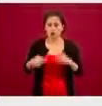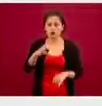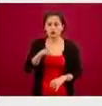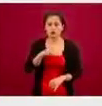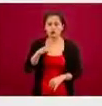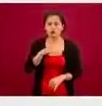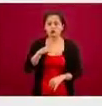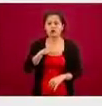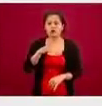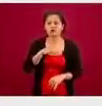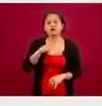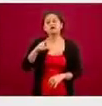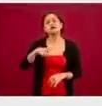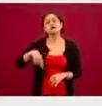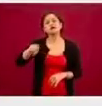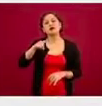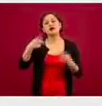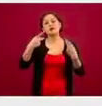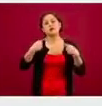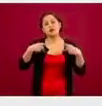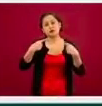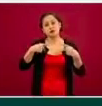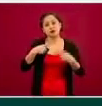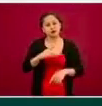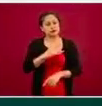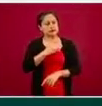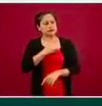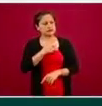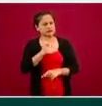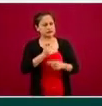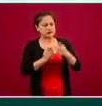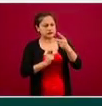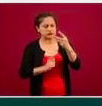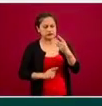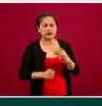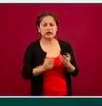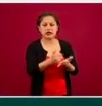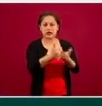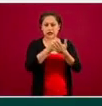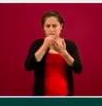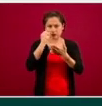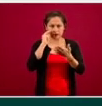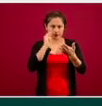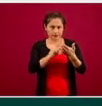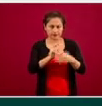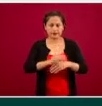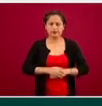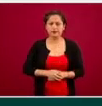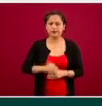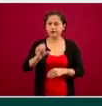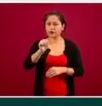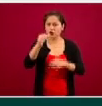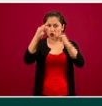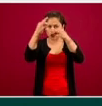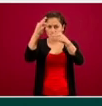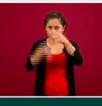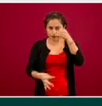At the end, we also present what are the important symptoms and the alarm